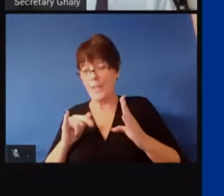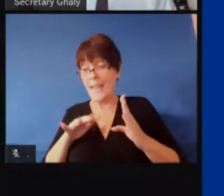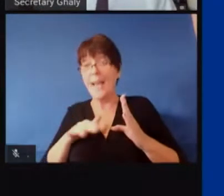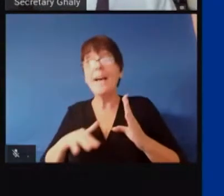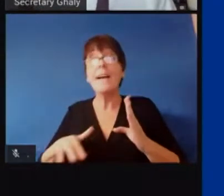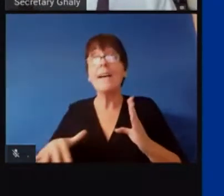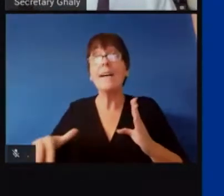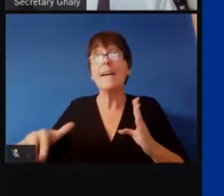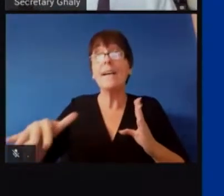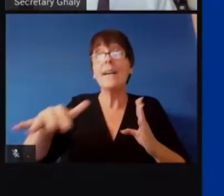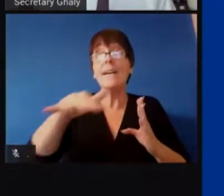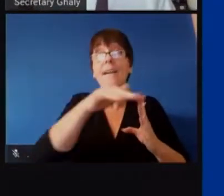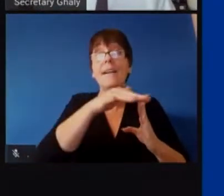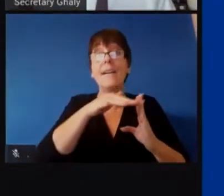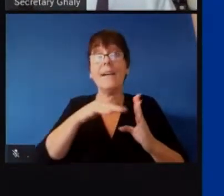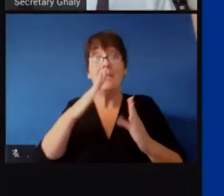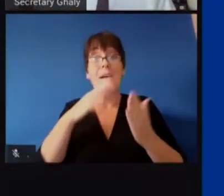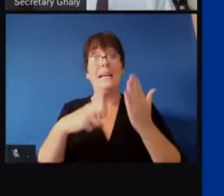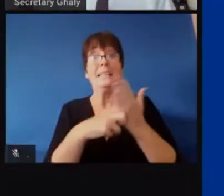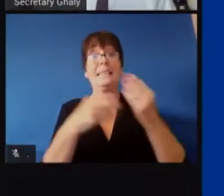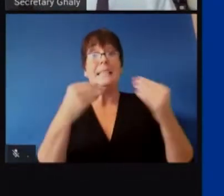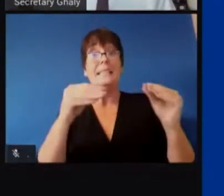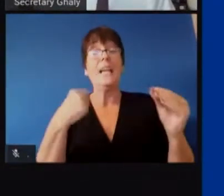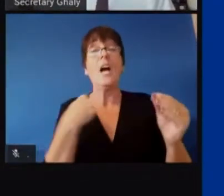section through the ticket sale